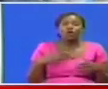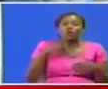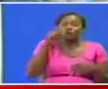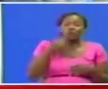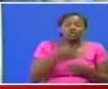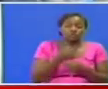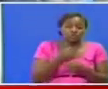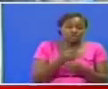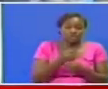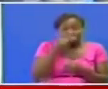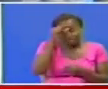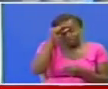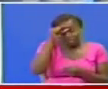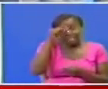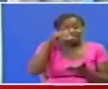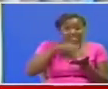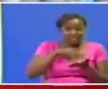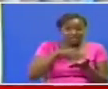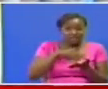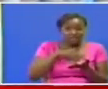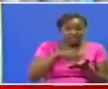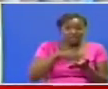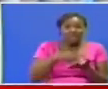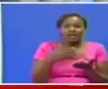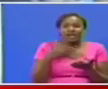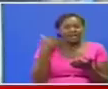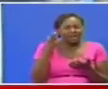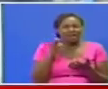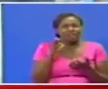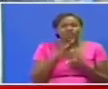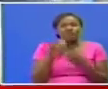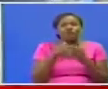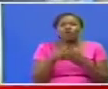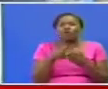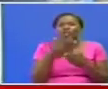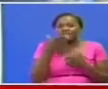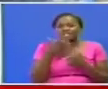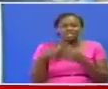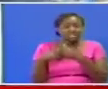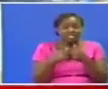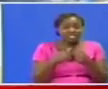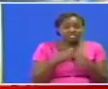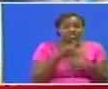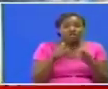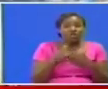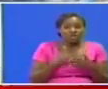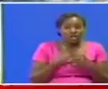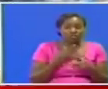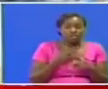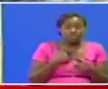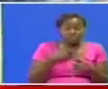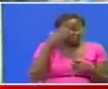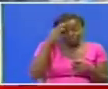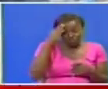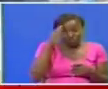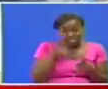work again. Now, I don't have all the answers to the many challenges we all face, but I know, and